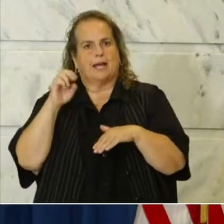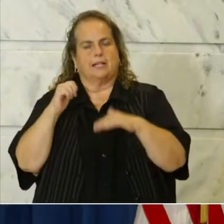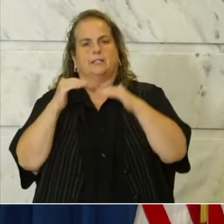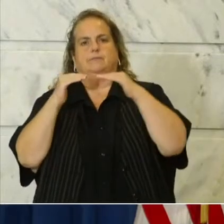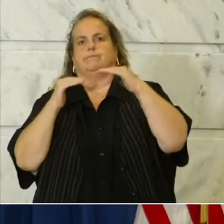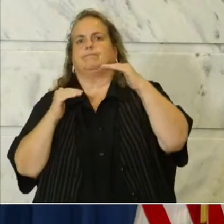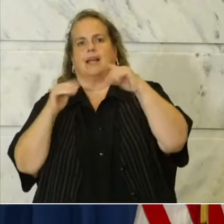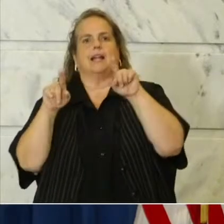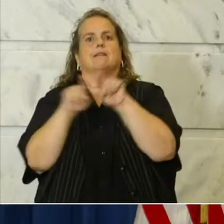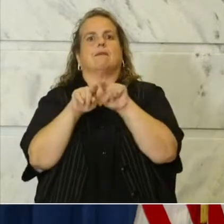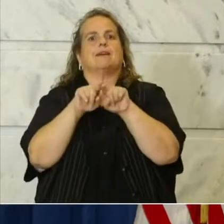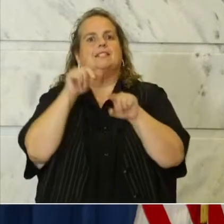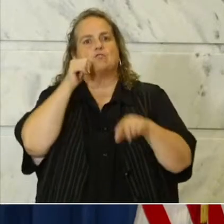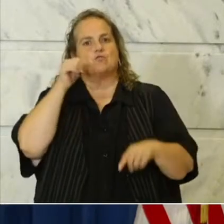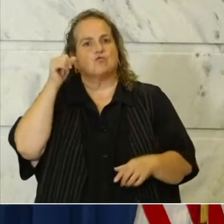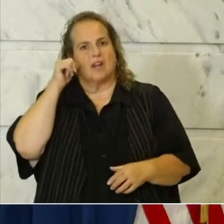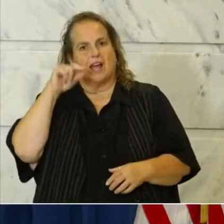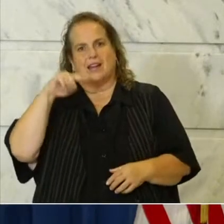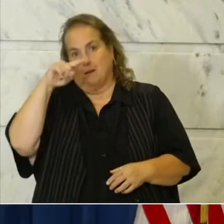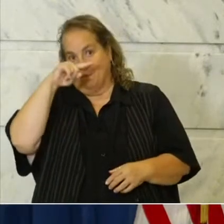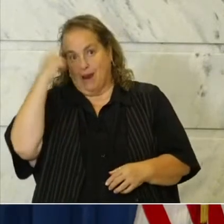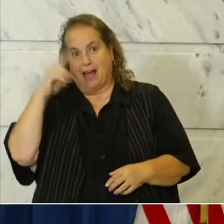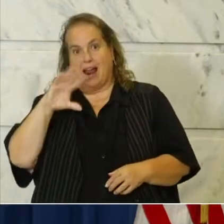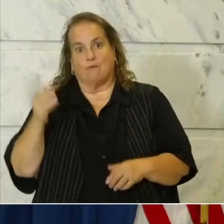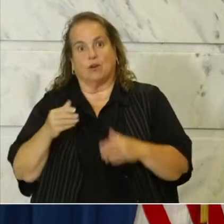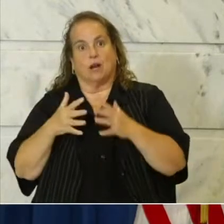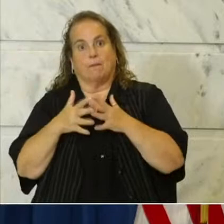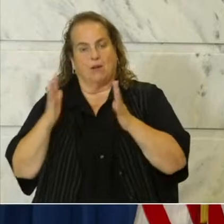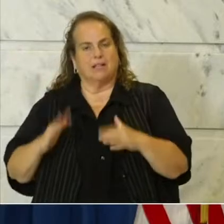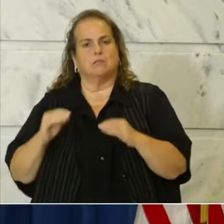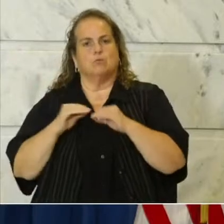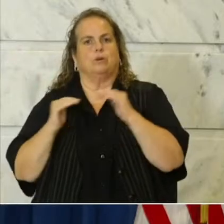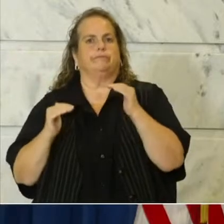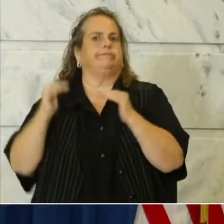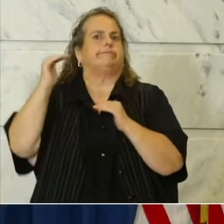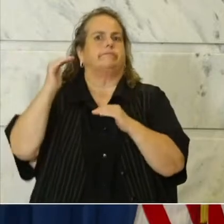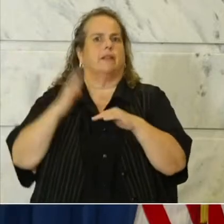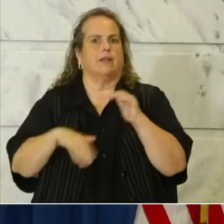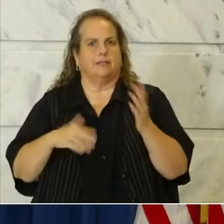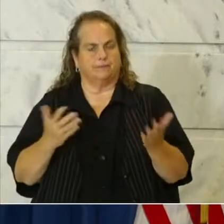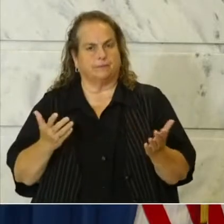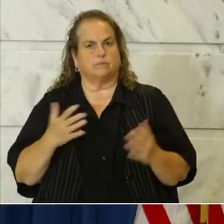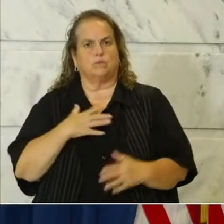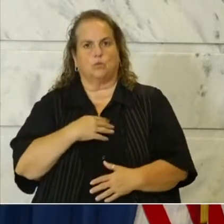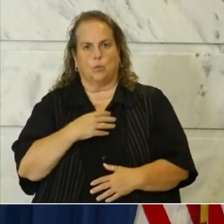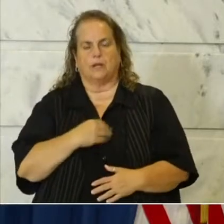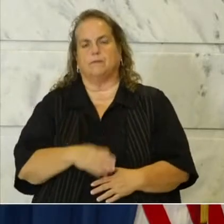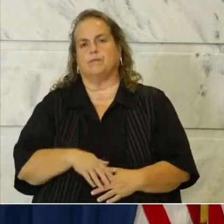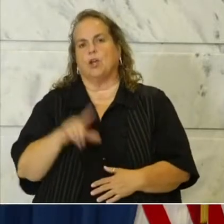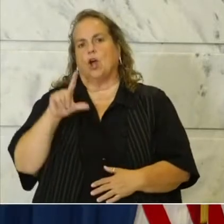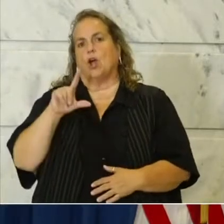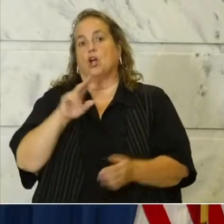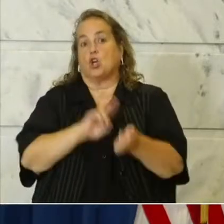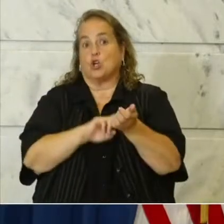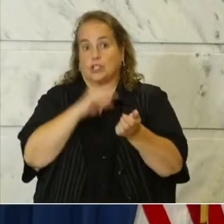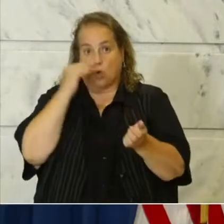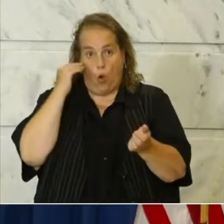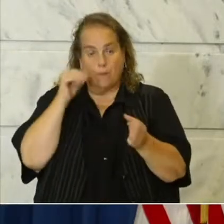as yesterday in our Black and African American population. Long-term care facilities